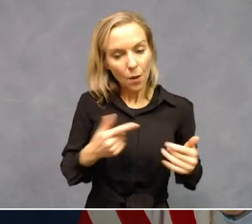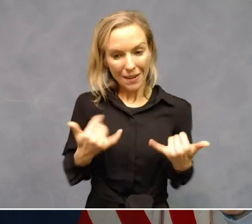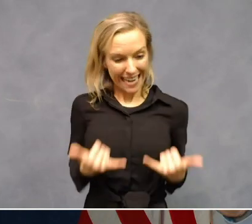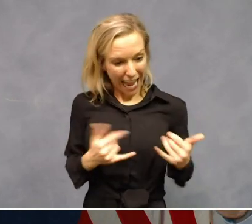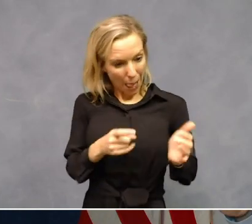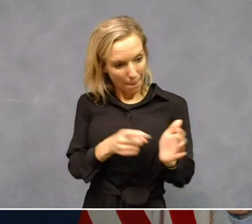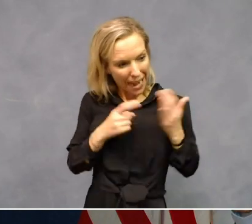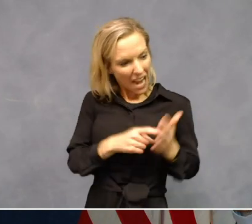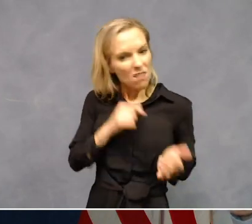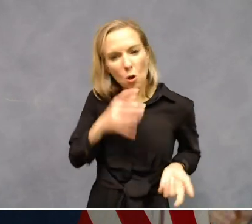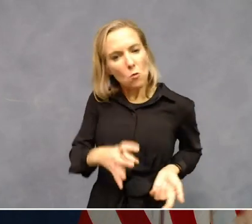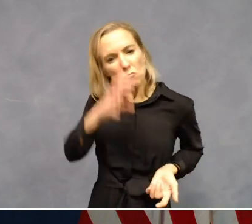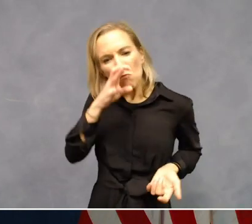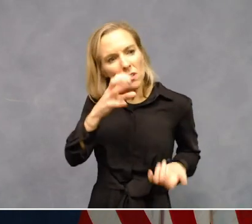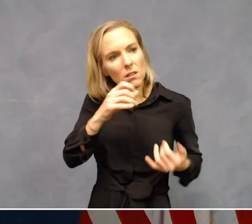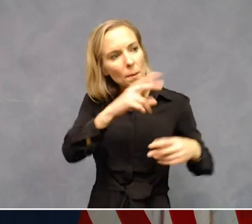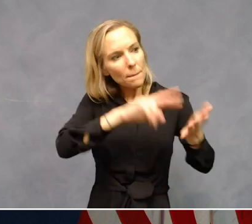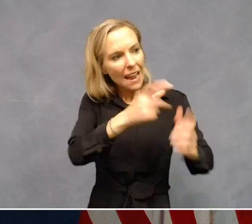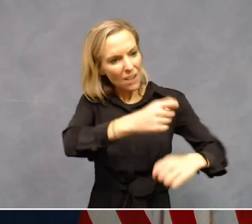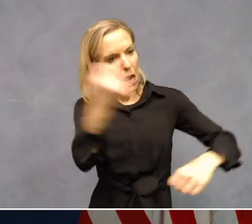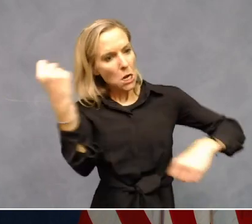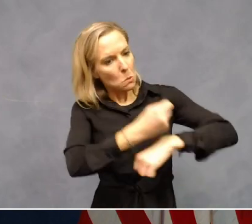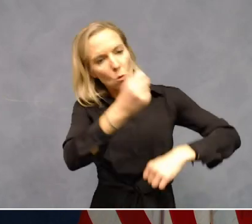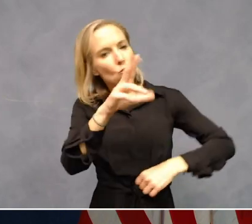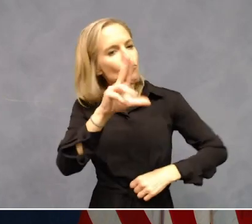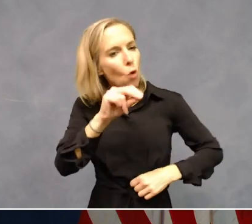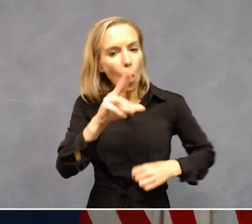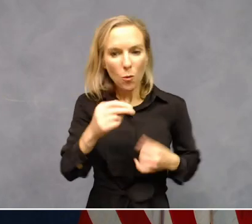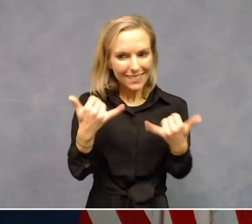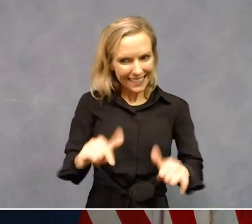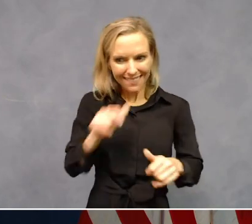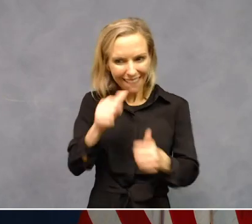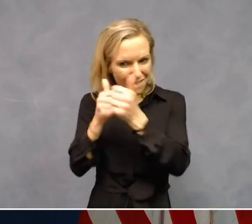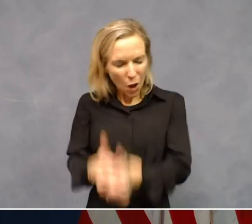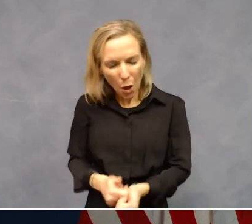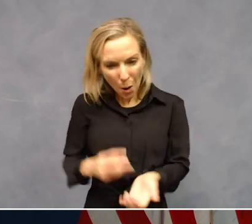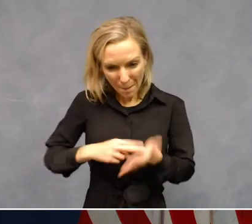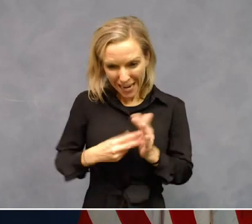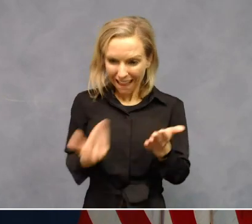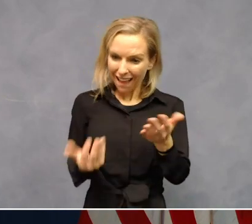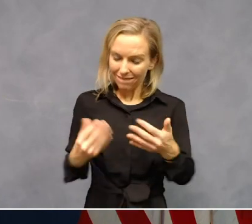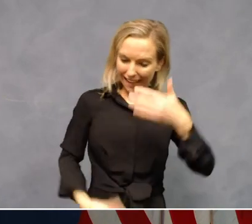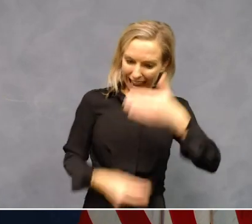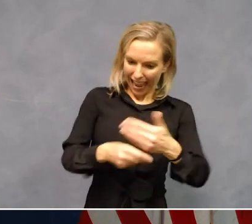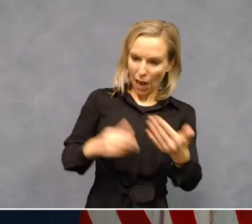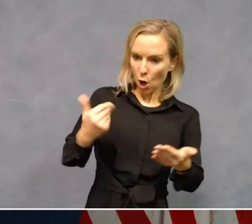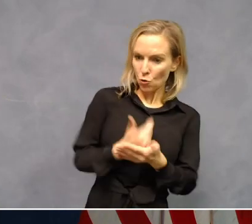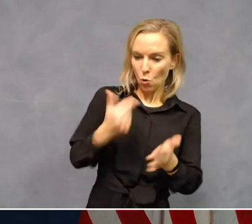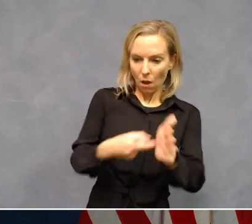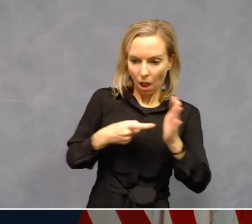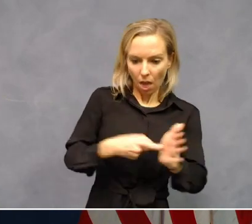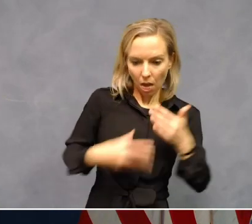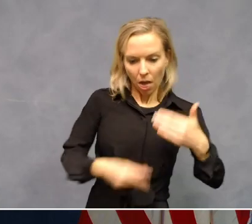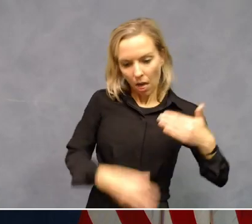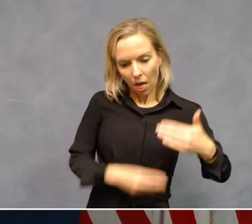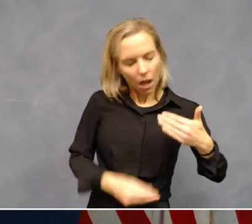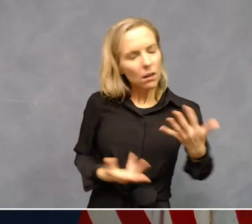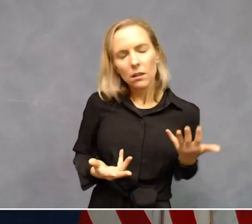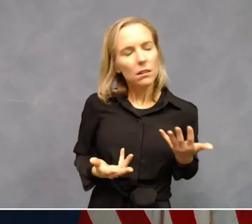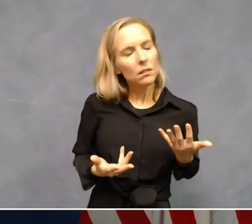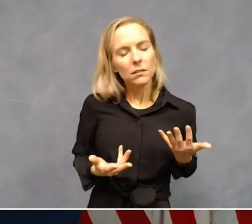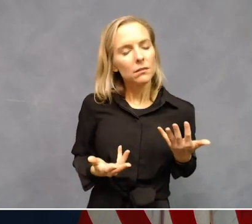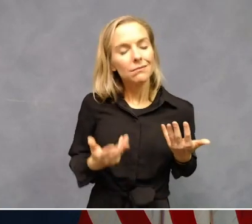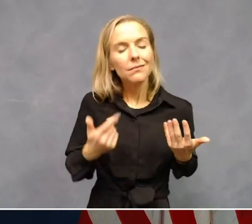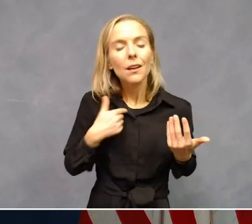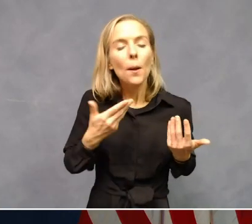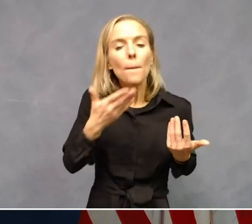as closure, we have trouble getting compliance. A new mandate that, again, you know, our best outcome